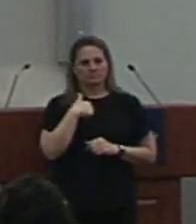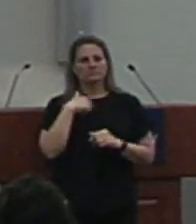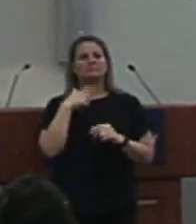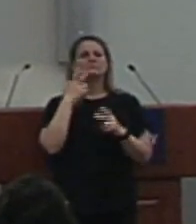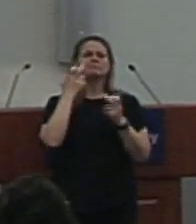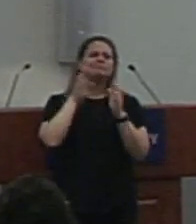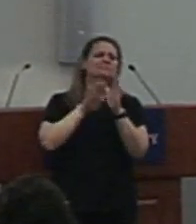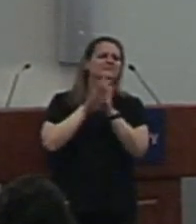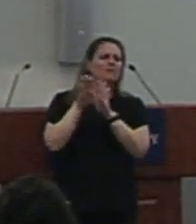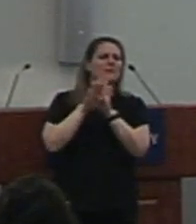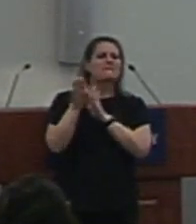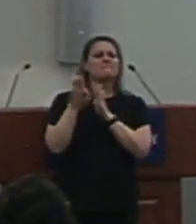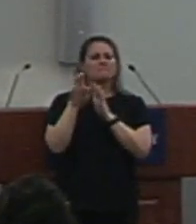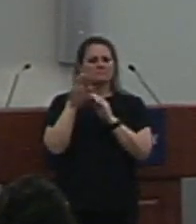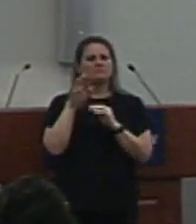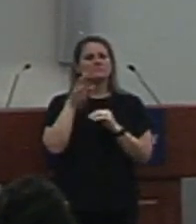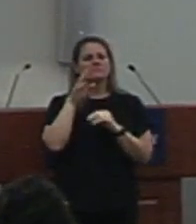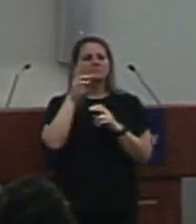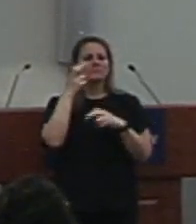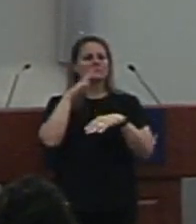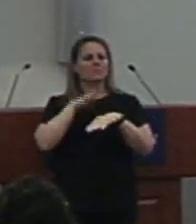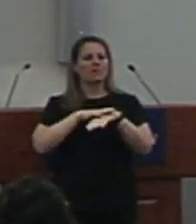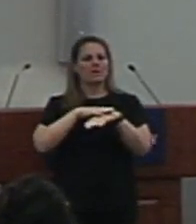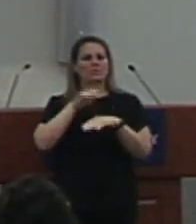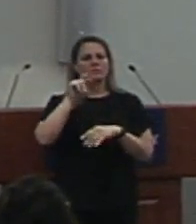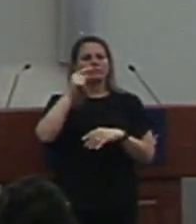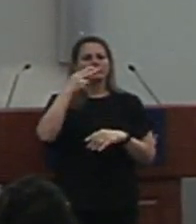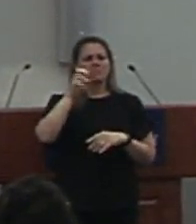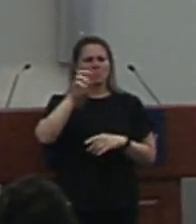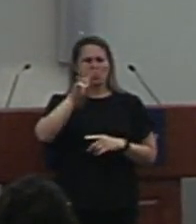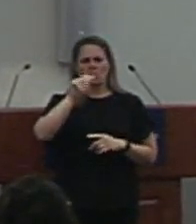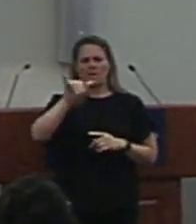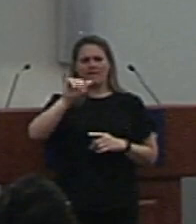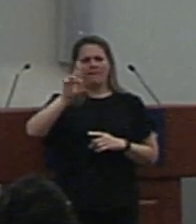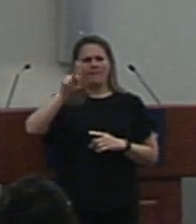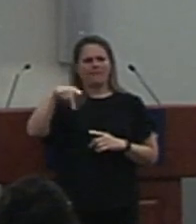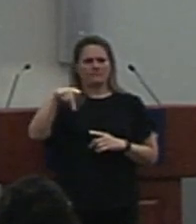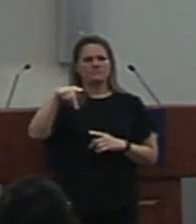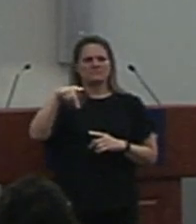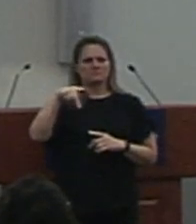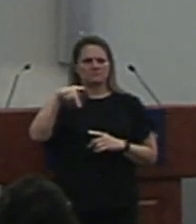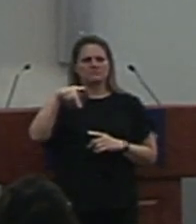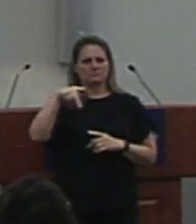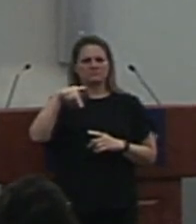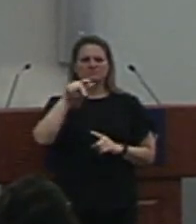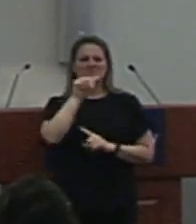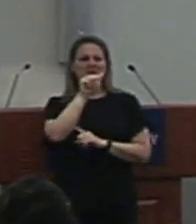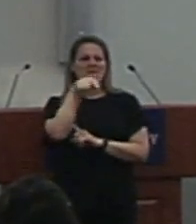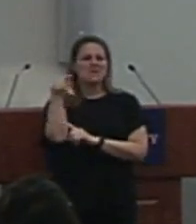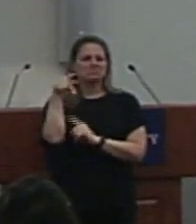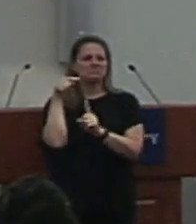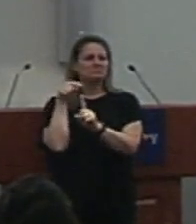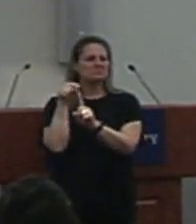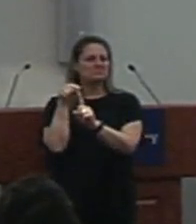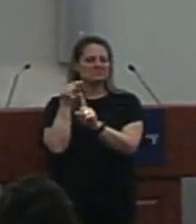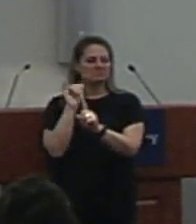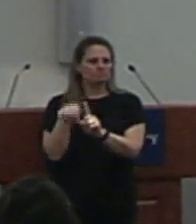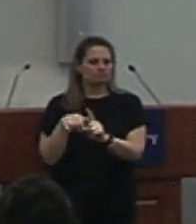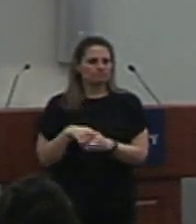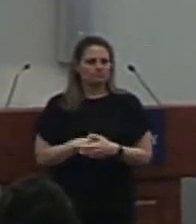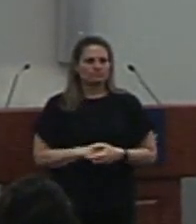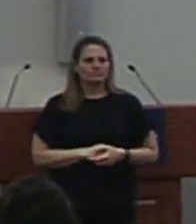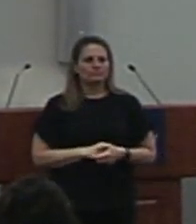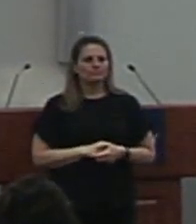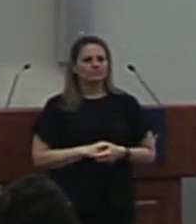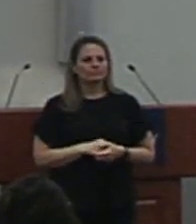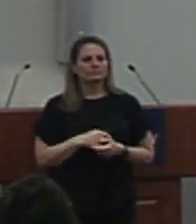Basically, this is a Waze type app for rolling directions and finding